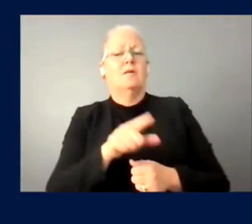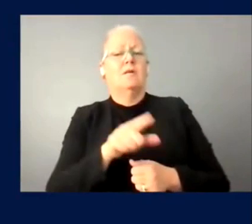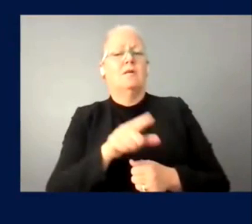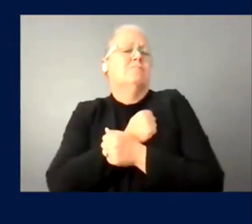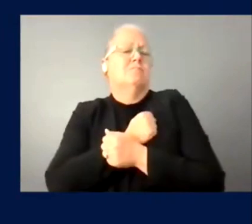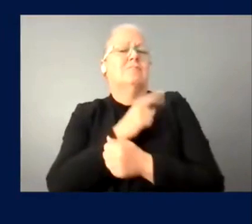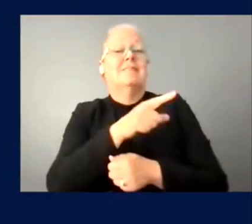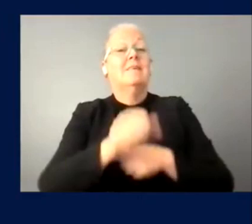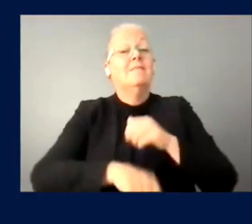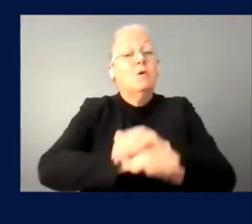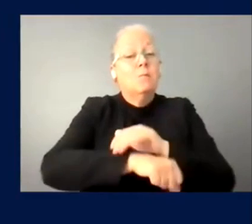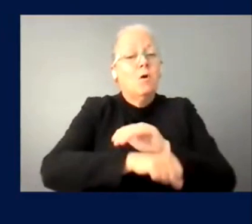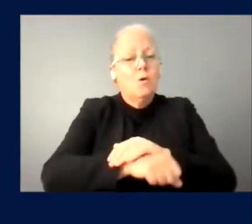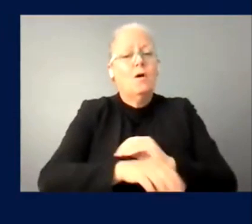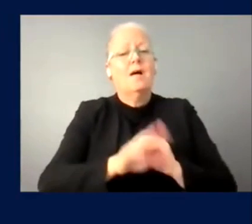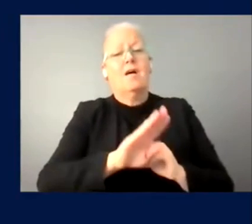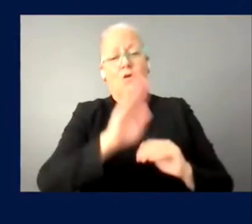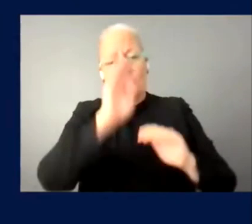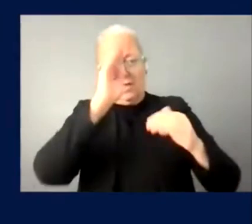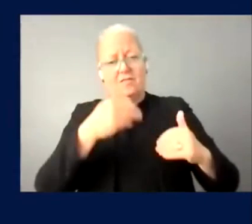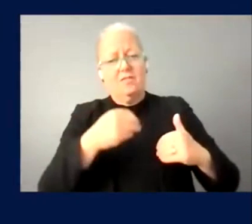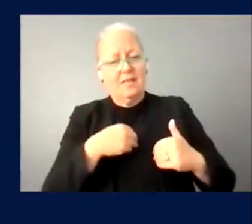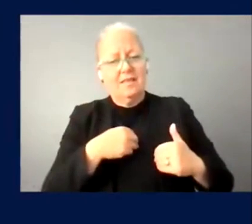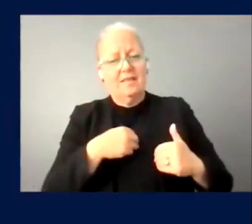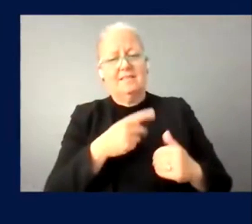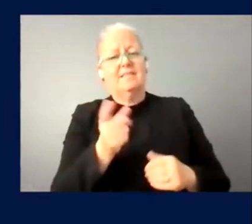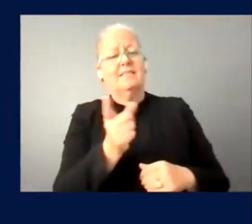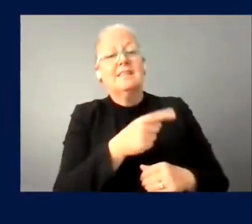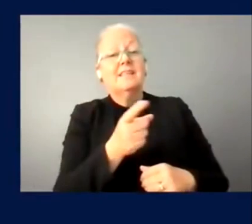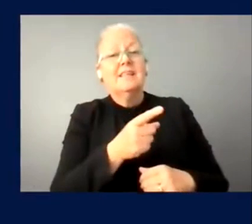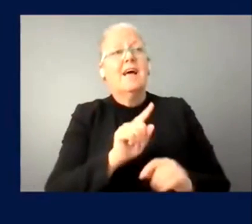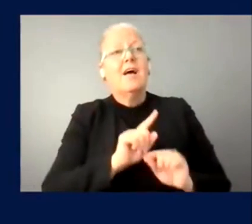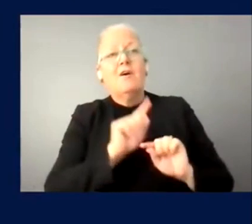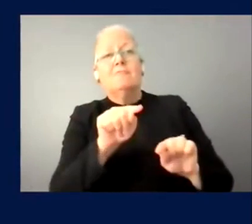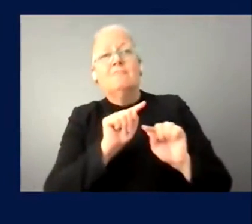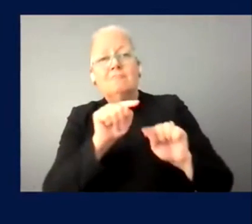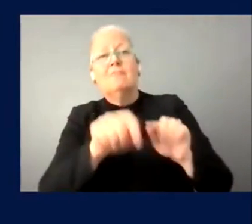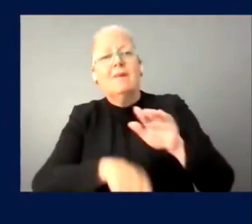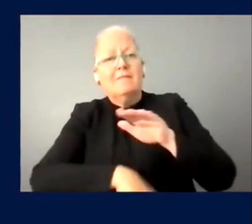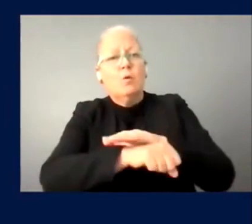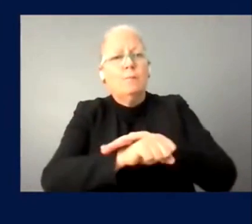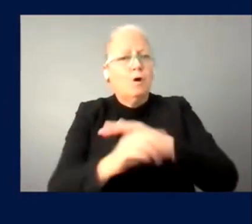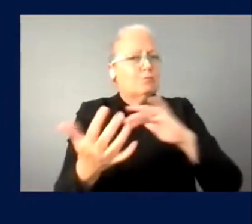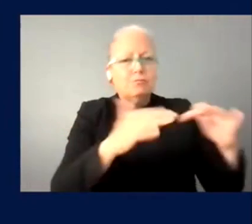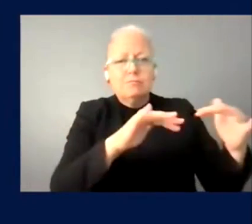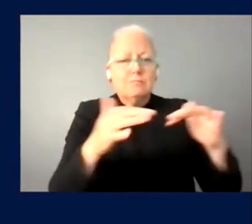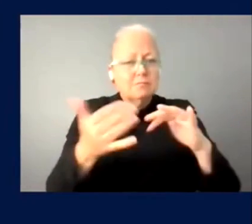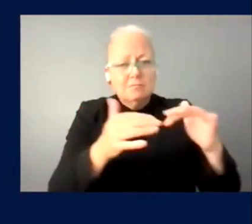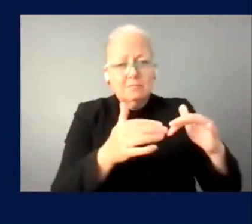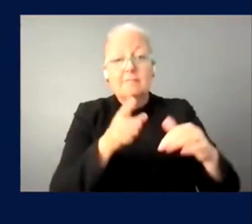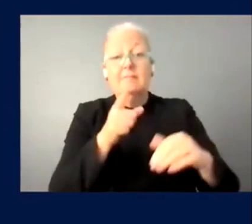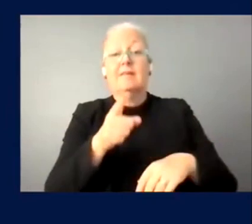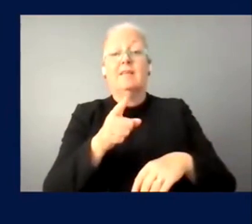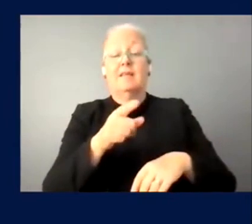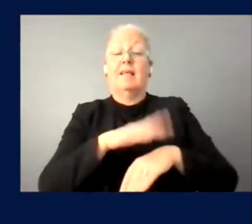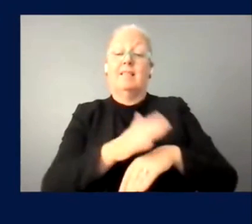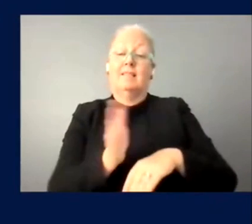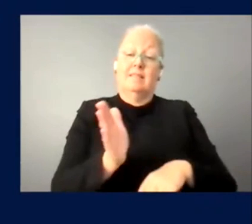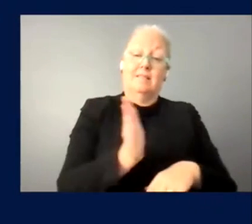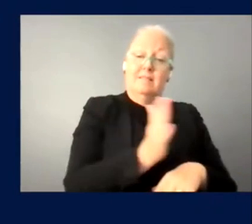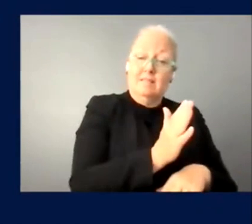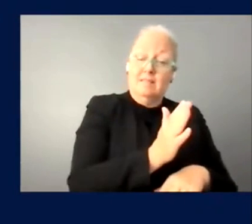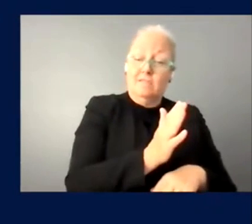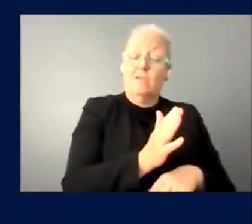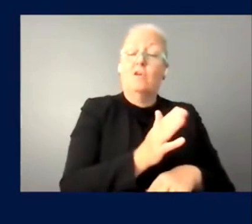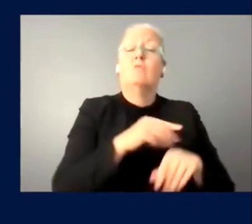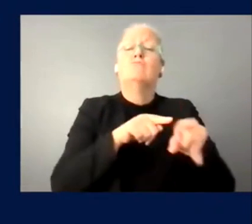autistic son's experiences attending matches. So on the left of the video, we've got their brother Niels, who is going to